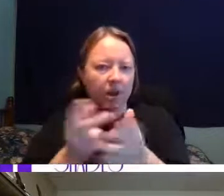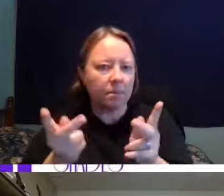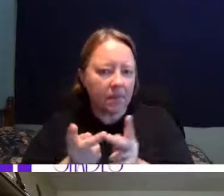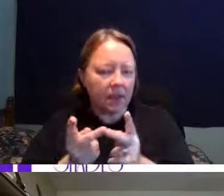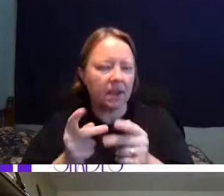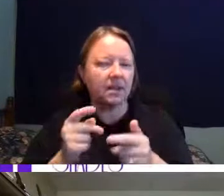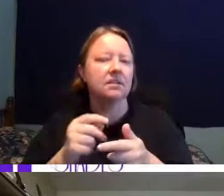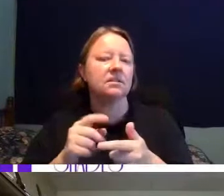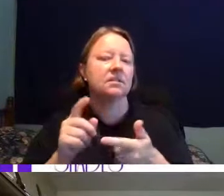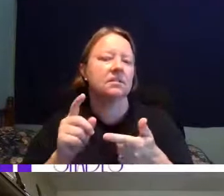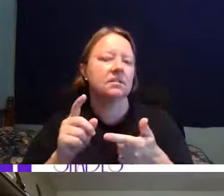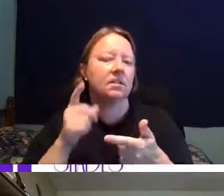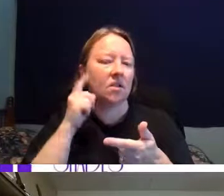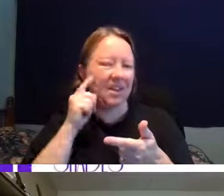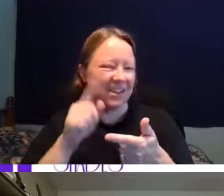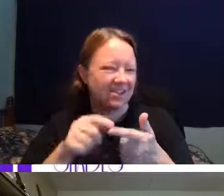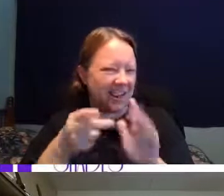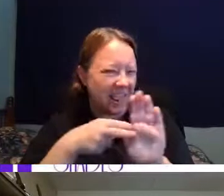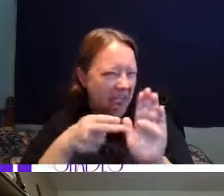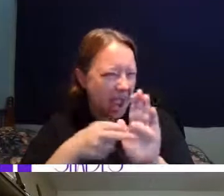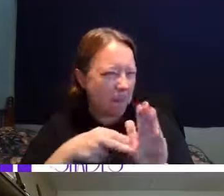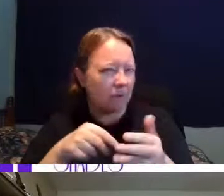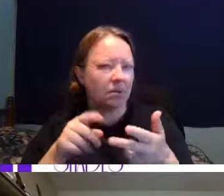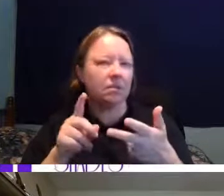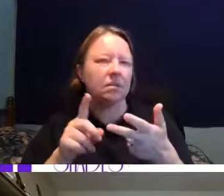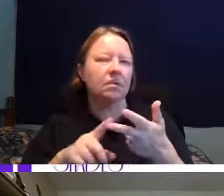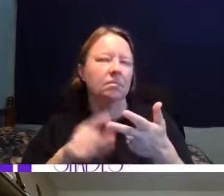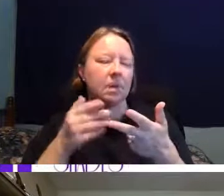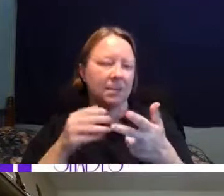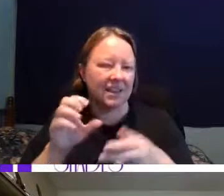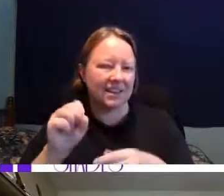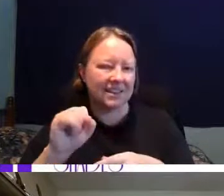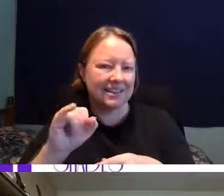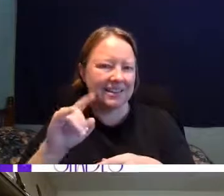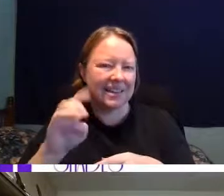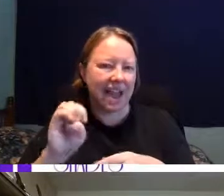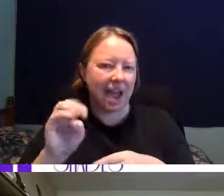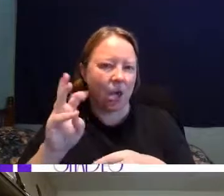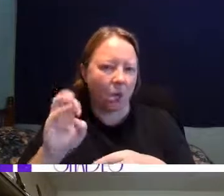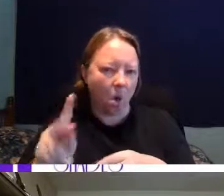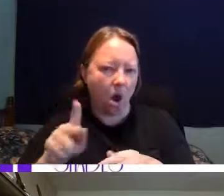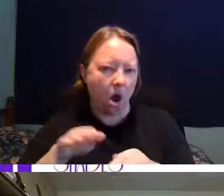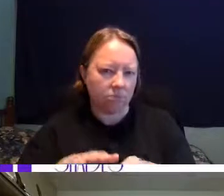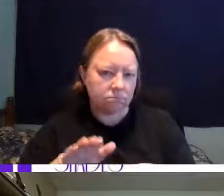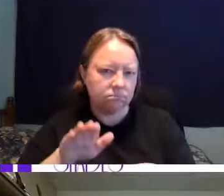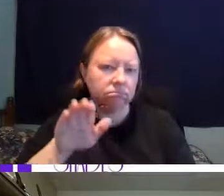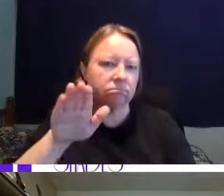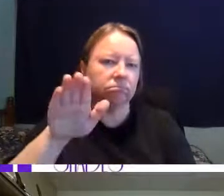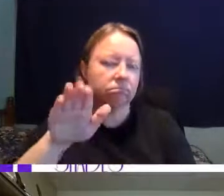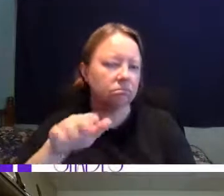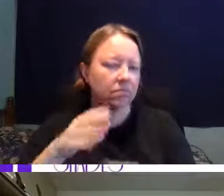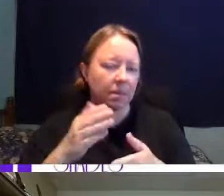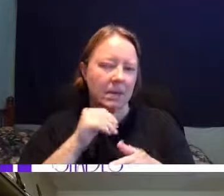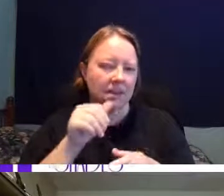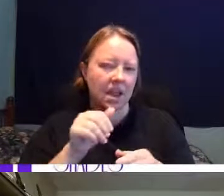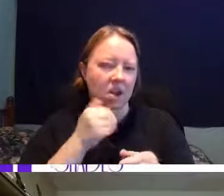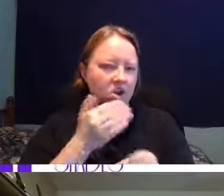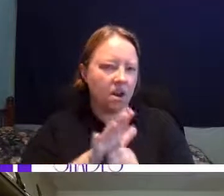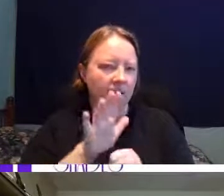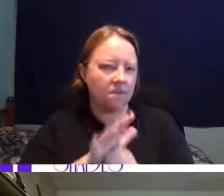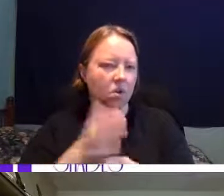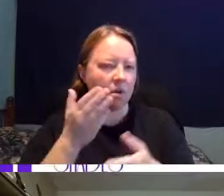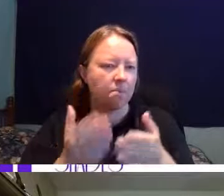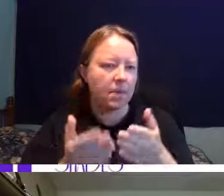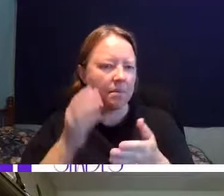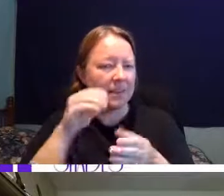or sidewalk elevation is not quite compliant, or even things on the inside of